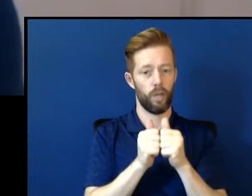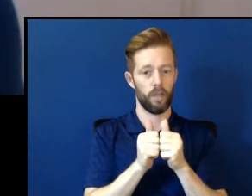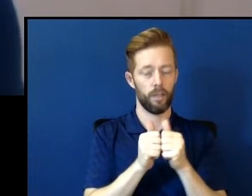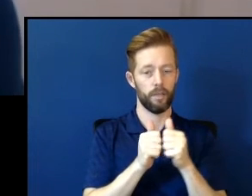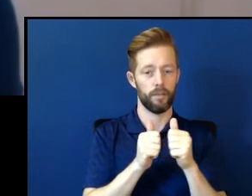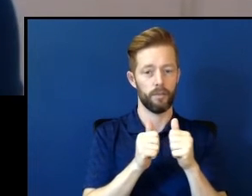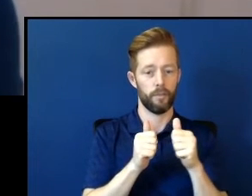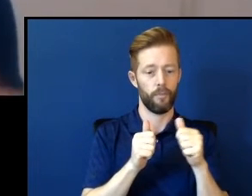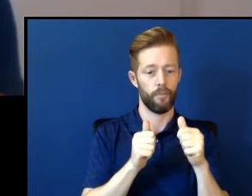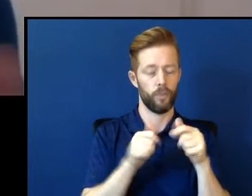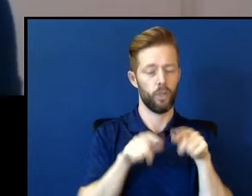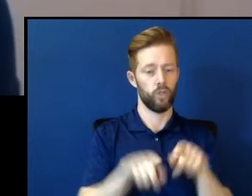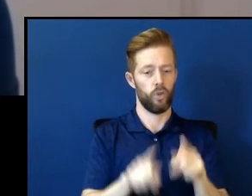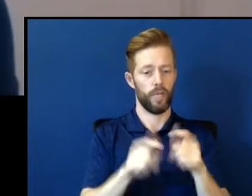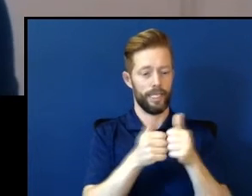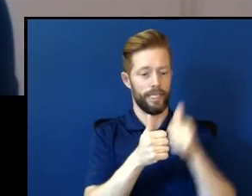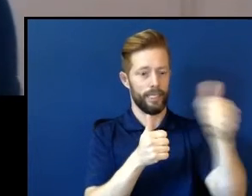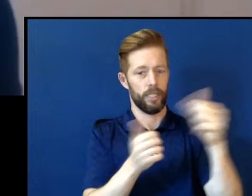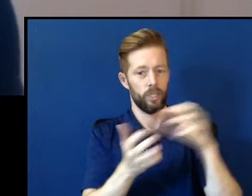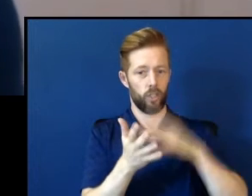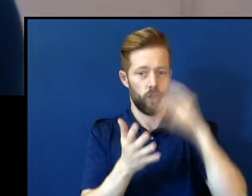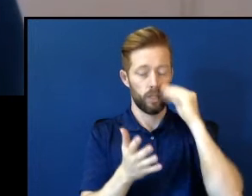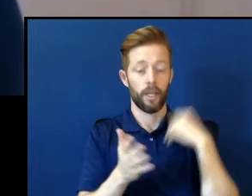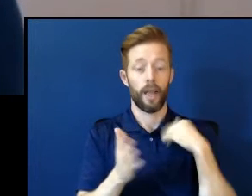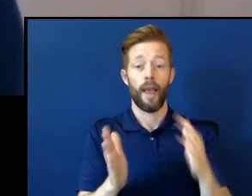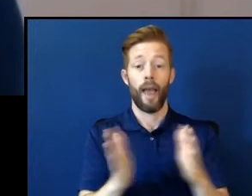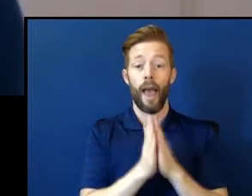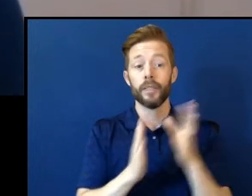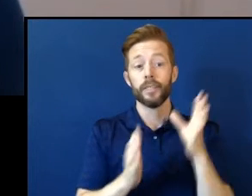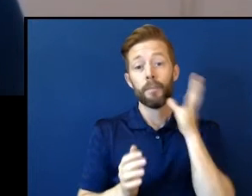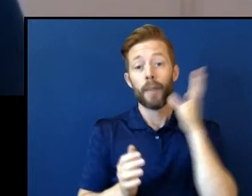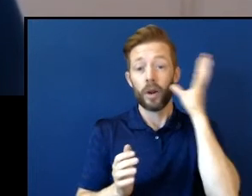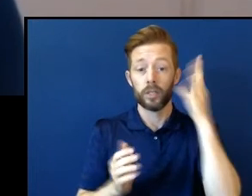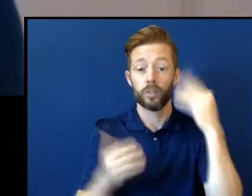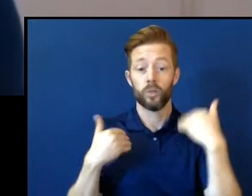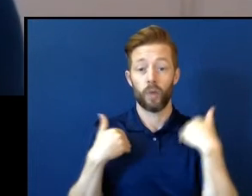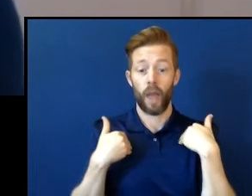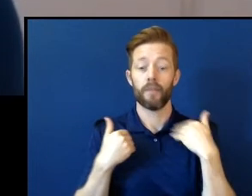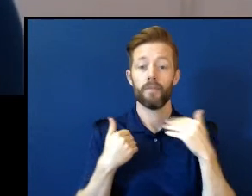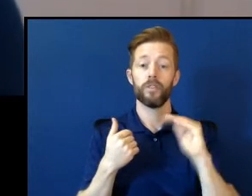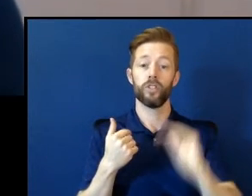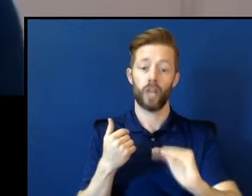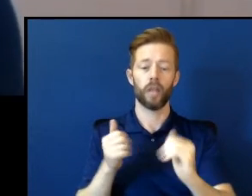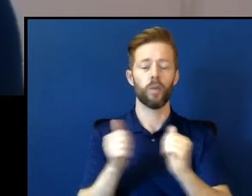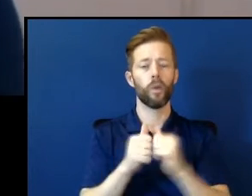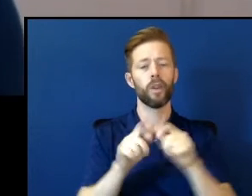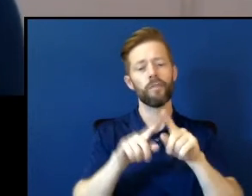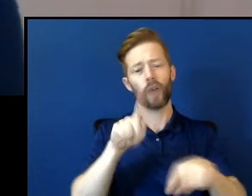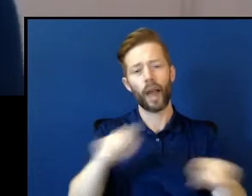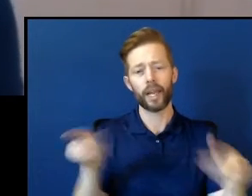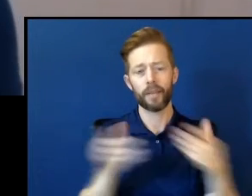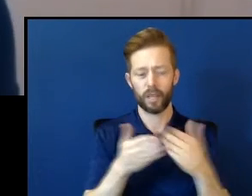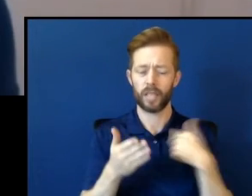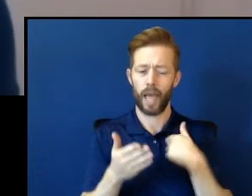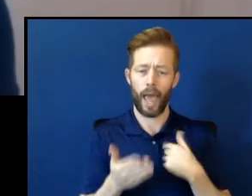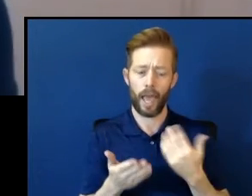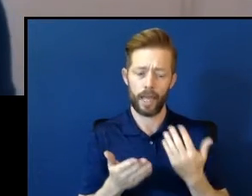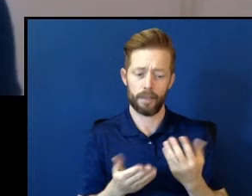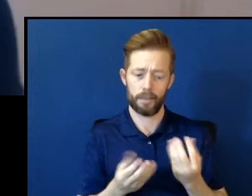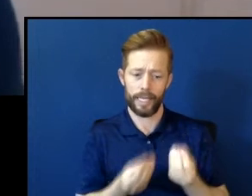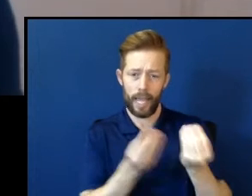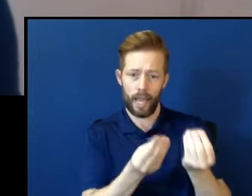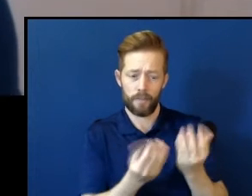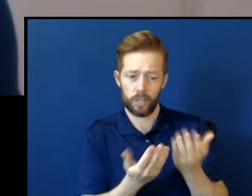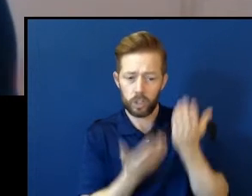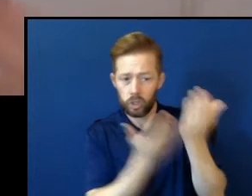work with over distance learning this week. And I asked parents to just have your child have a variety of items. And I